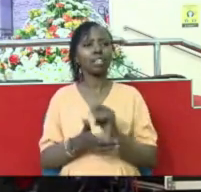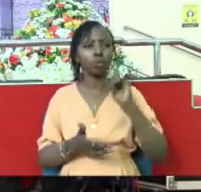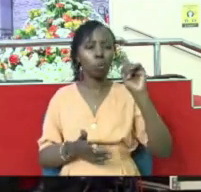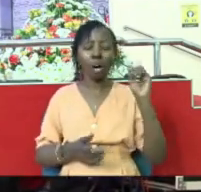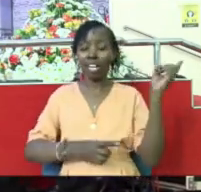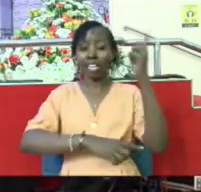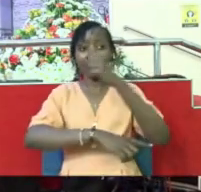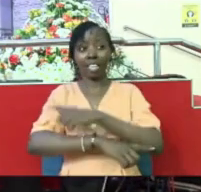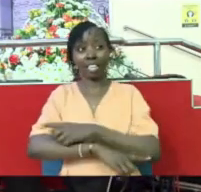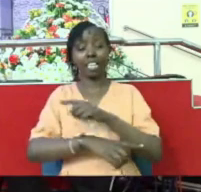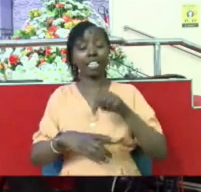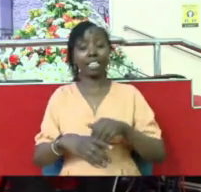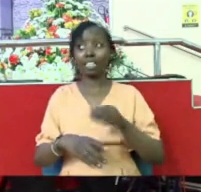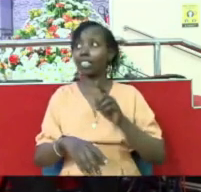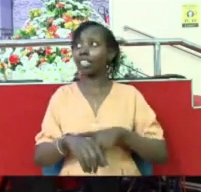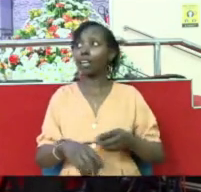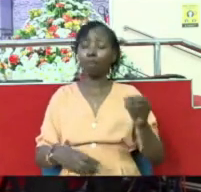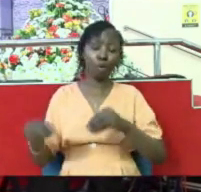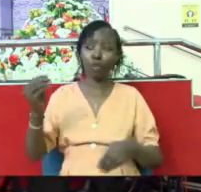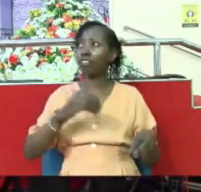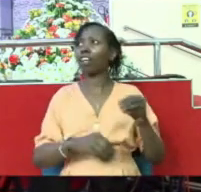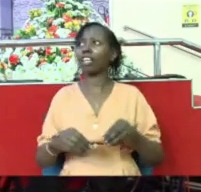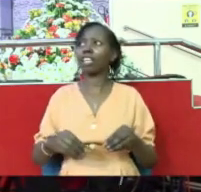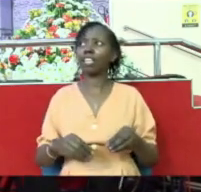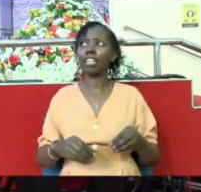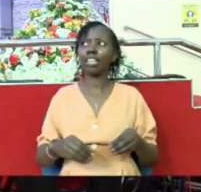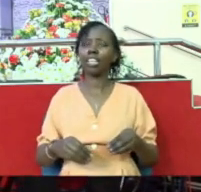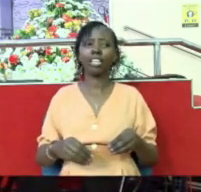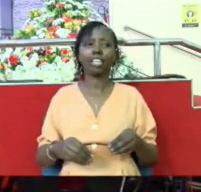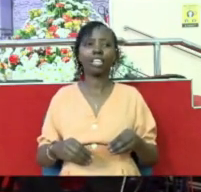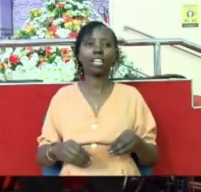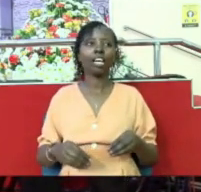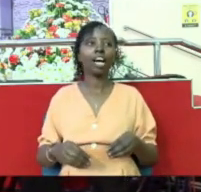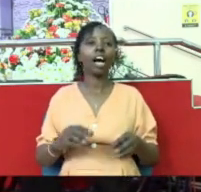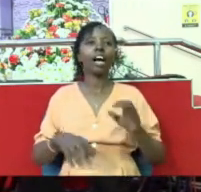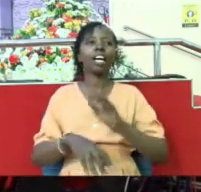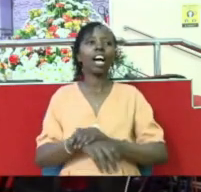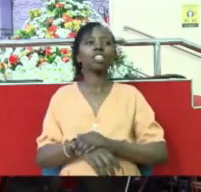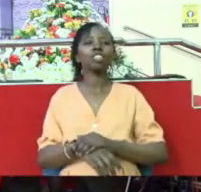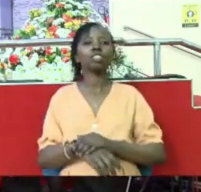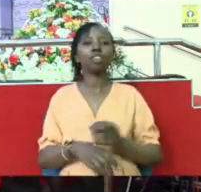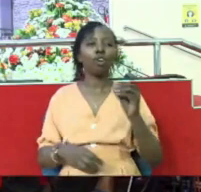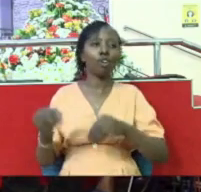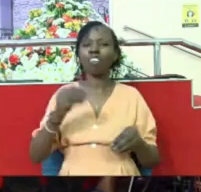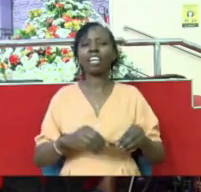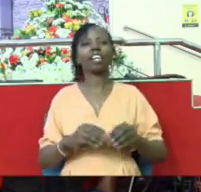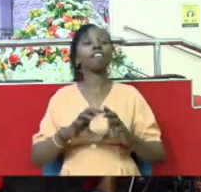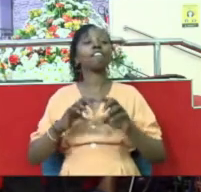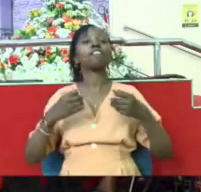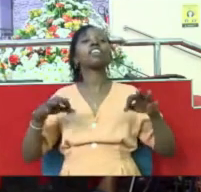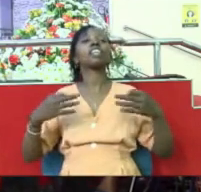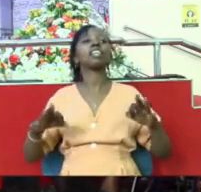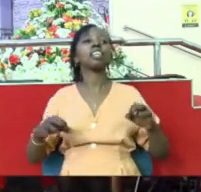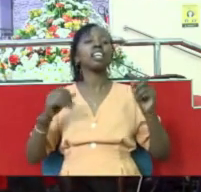tuibebe. Hivi. Amen. Carry the offering. Na usiangalie mtu. And don't look at somebody. Nikafinje.